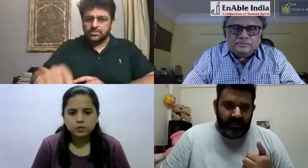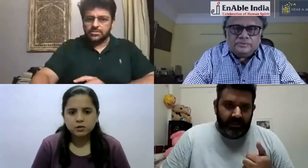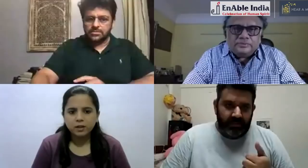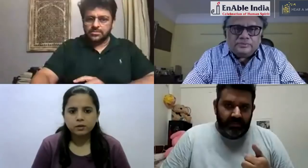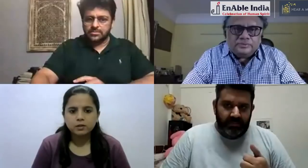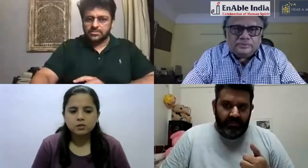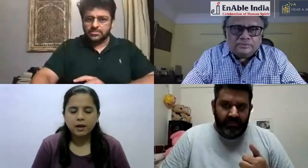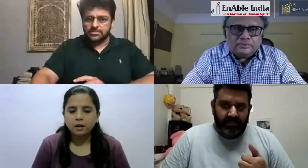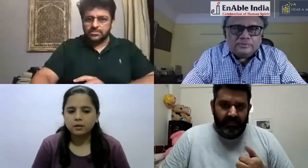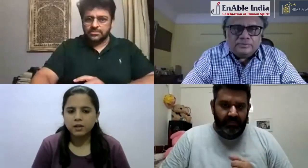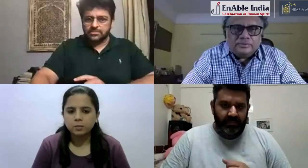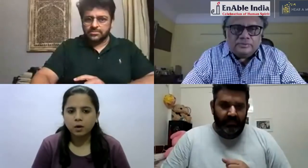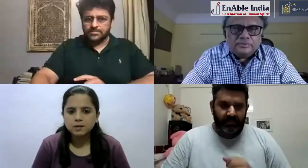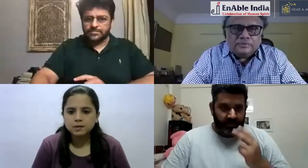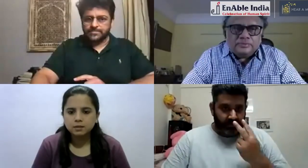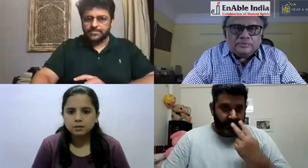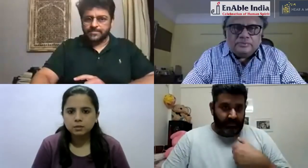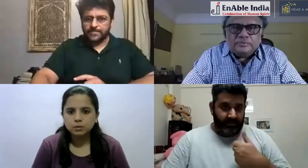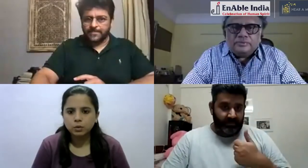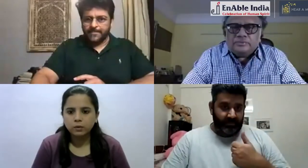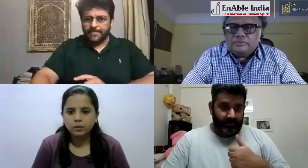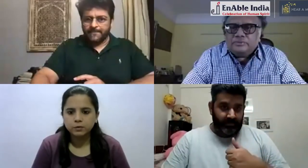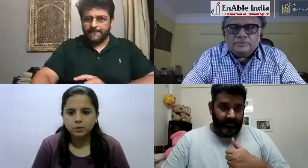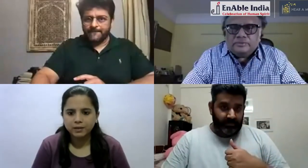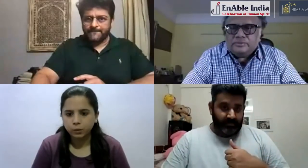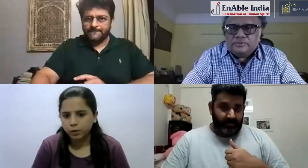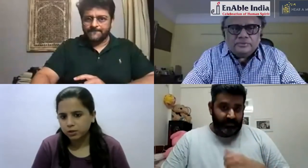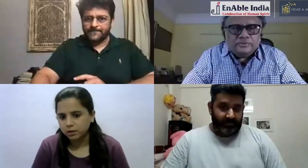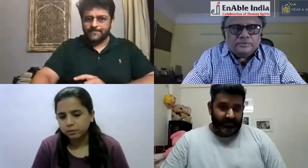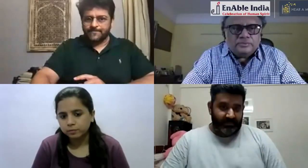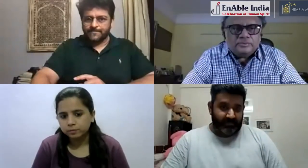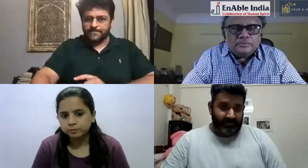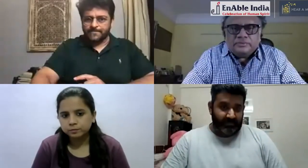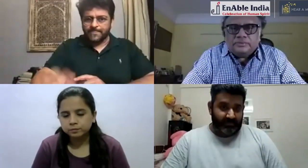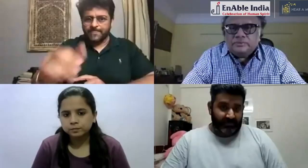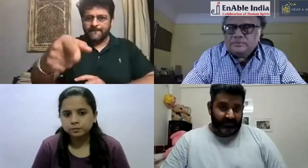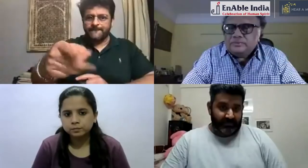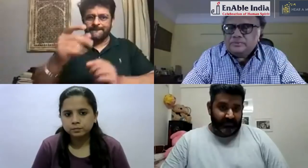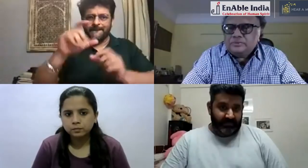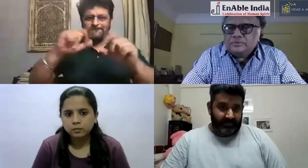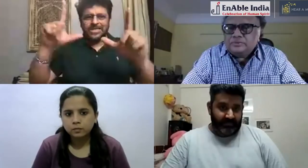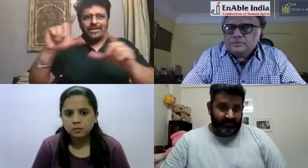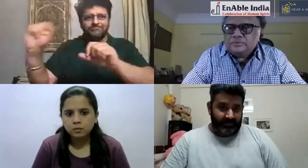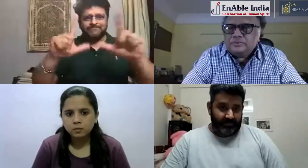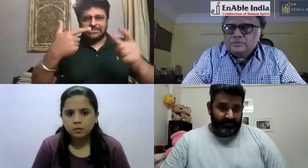Can you check on chat box? Whoever wants to ask a question.